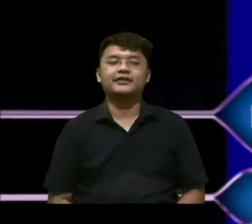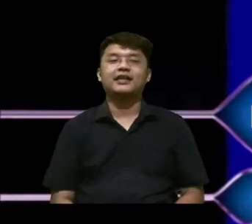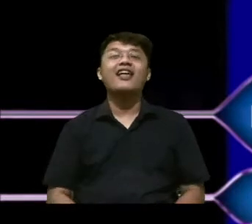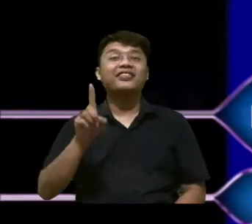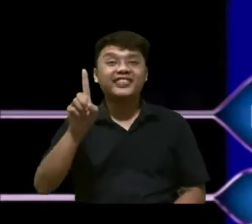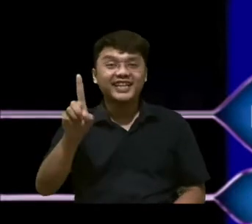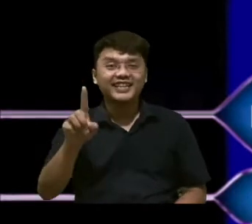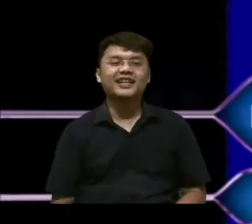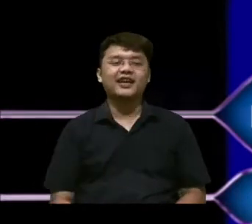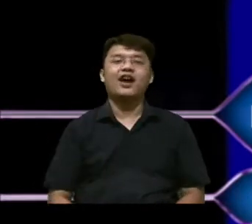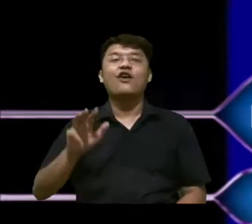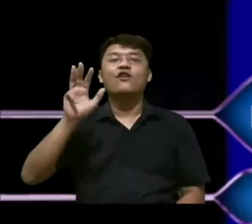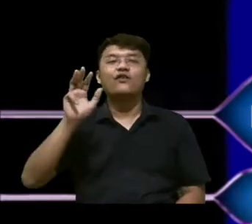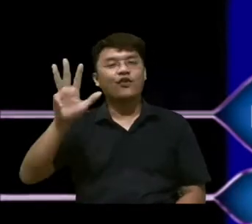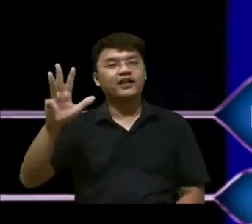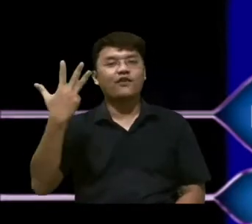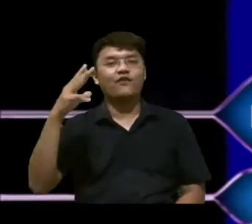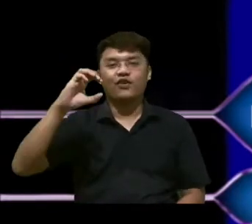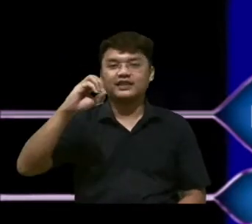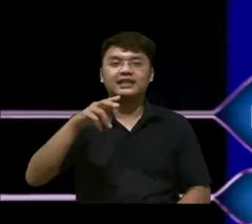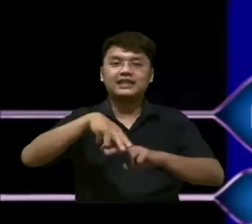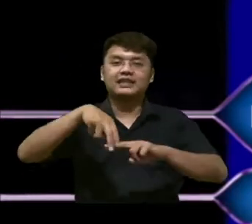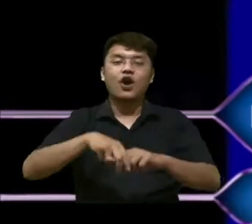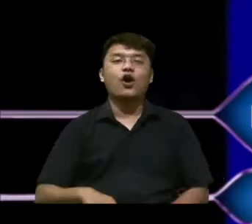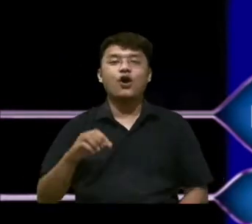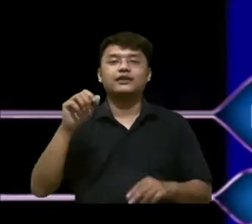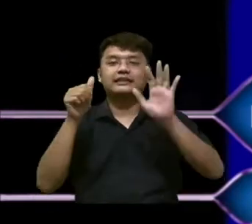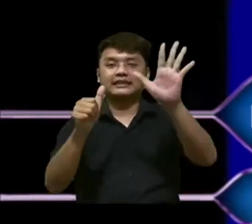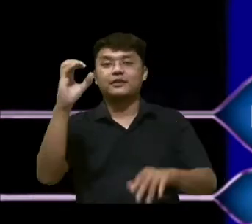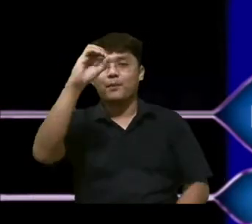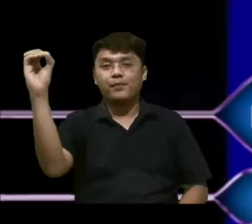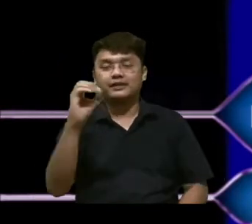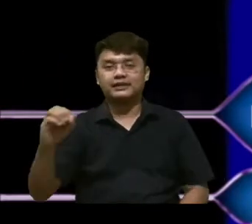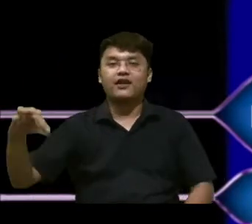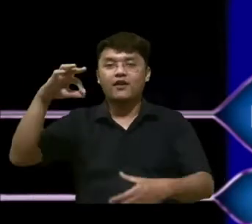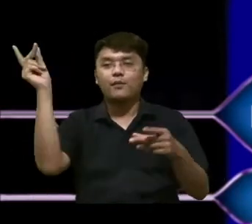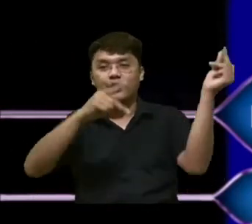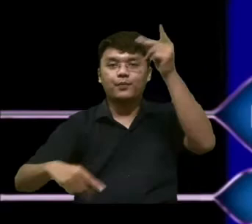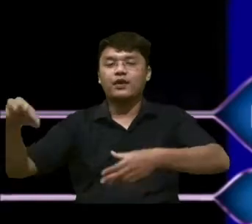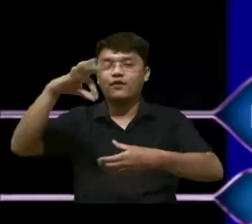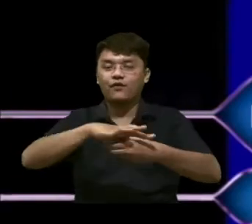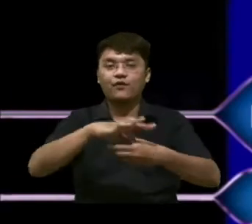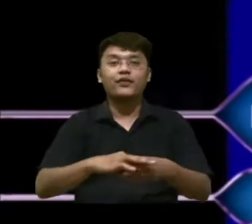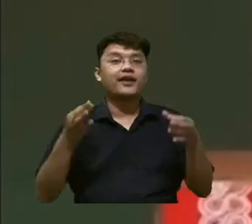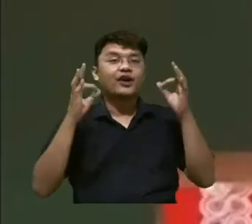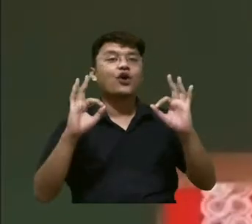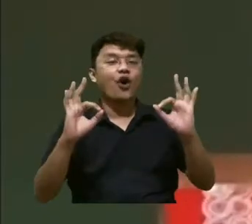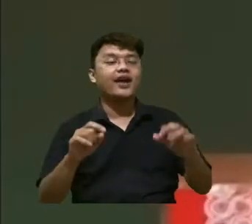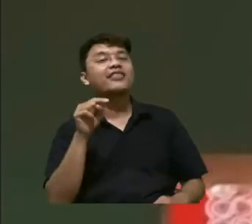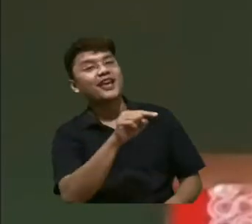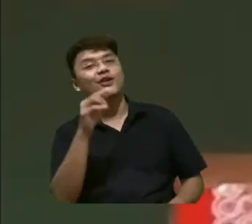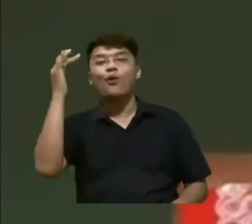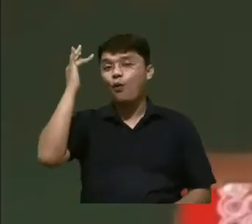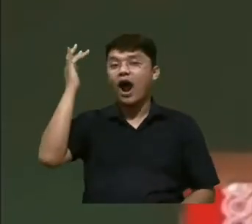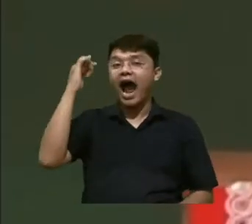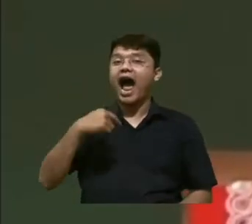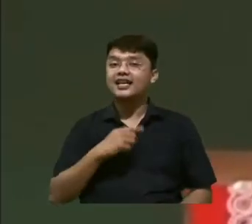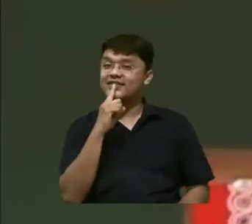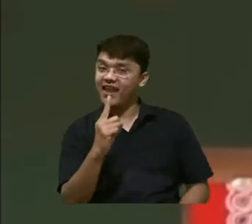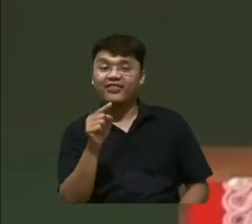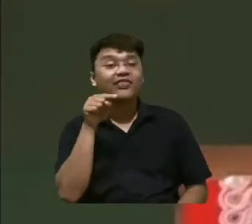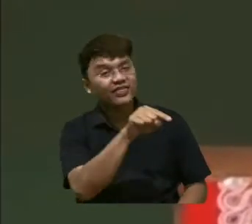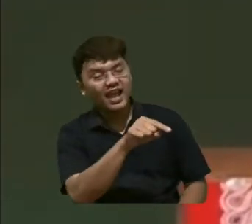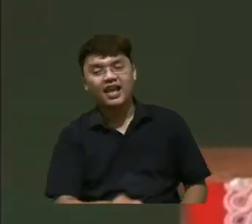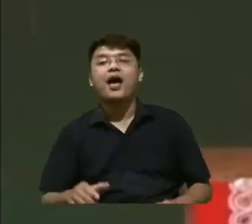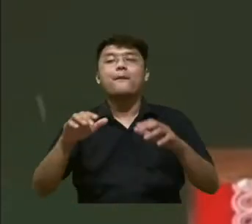D, 440 seats. Only 6% of voters were correct. This is why I said that